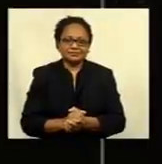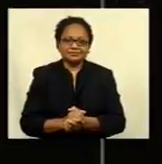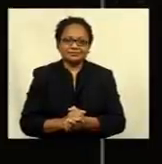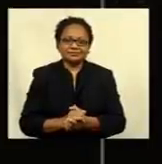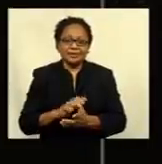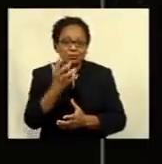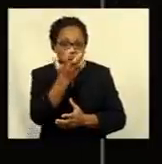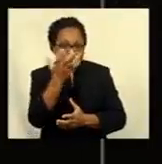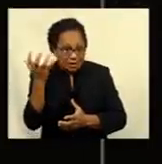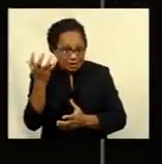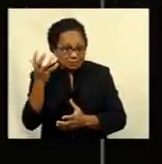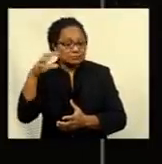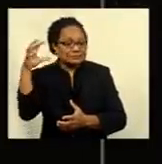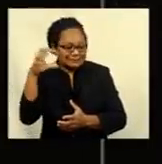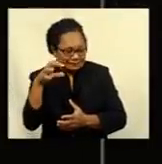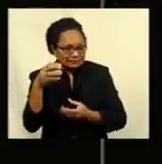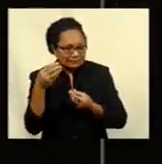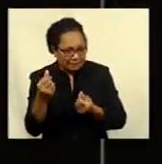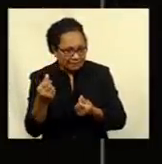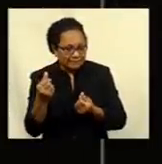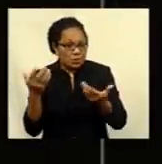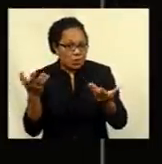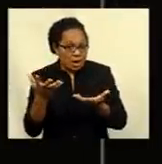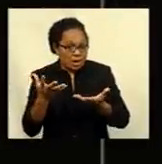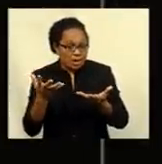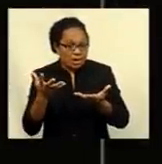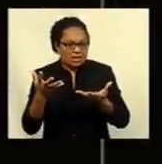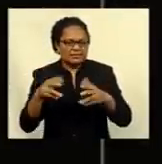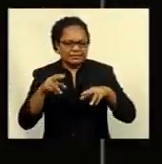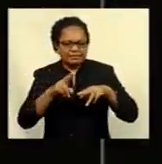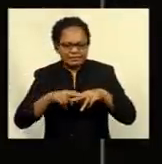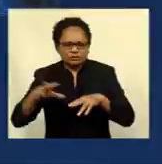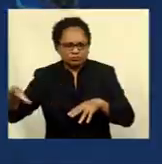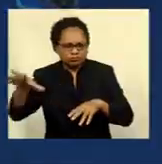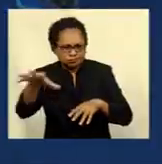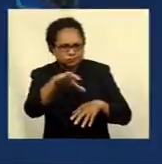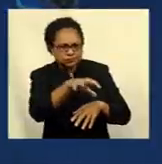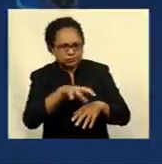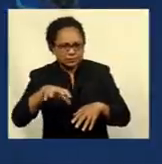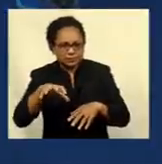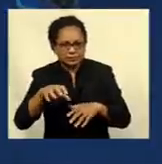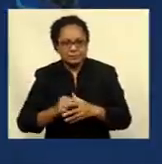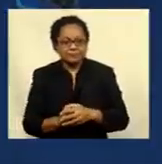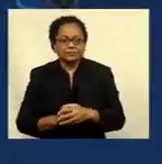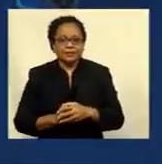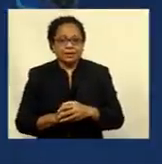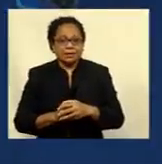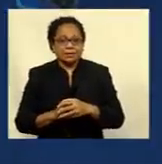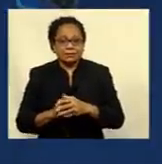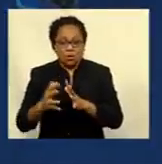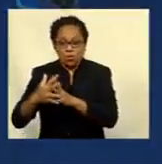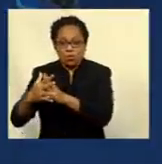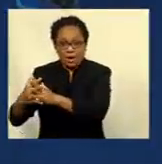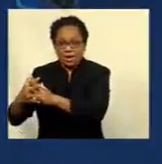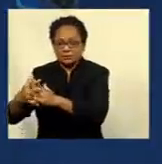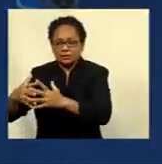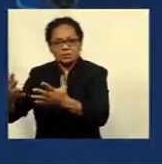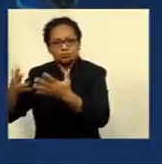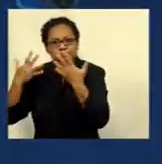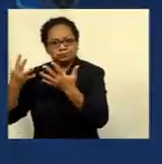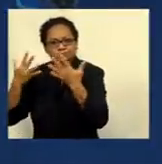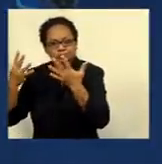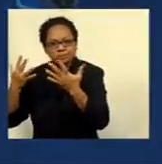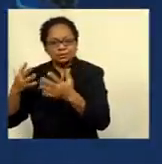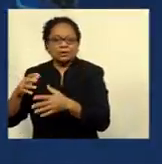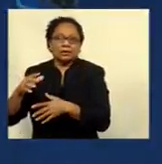Cloudy periods with some showers were experienced over some parts of the country today. Looking at the west, breezy this morning, otherwise